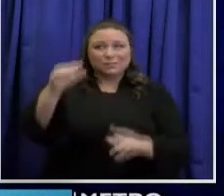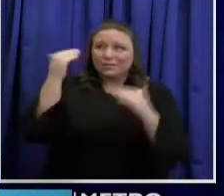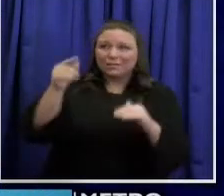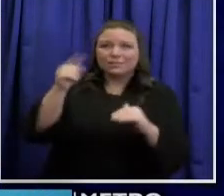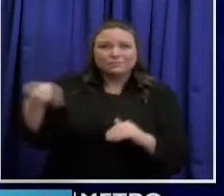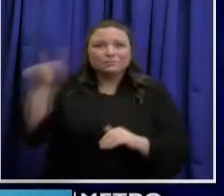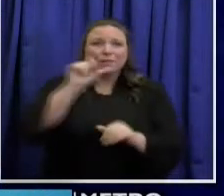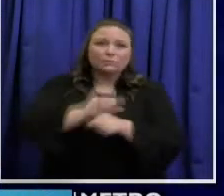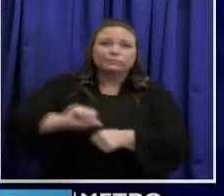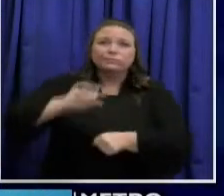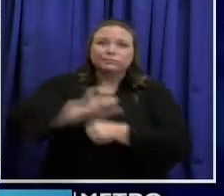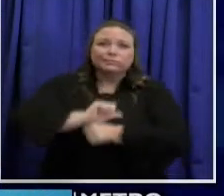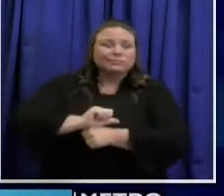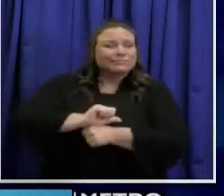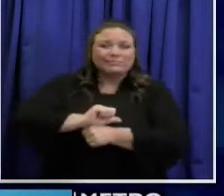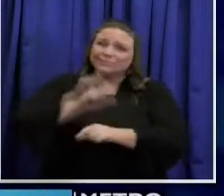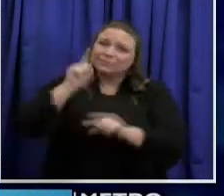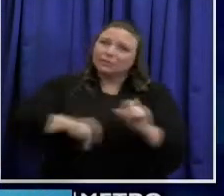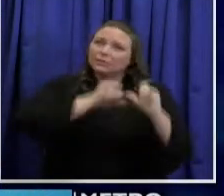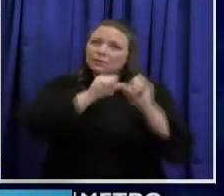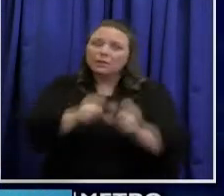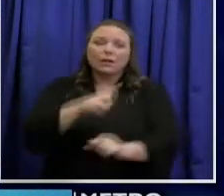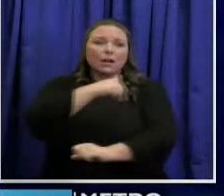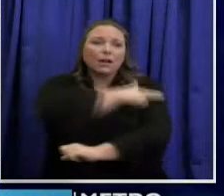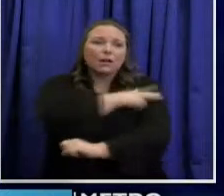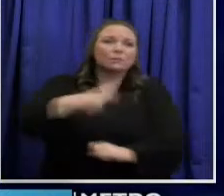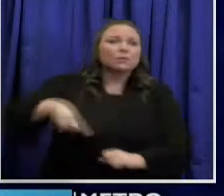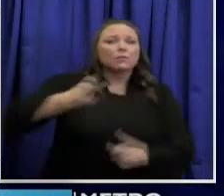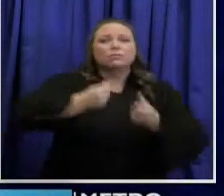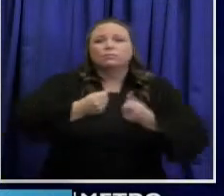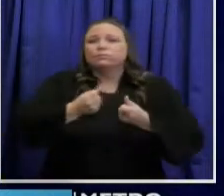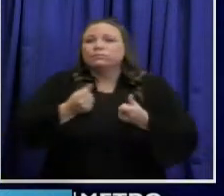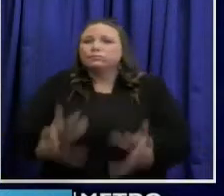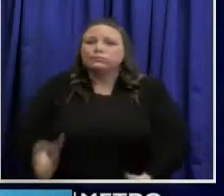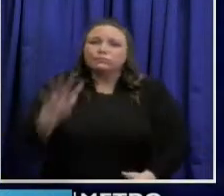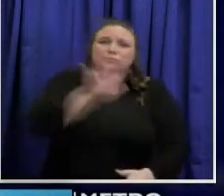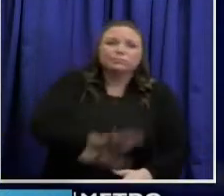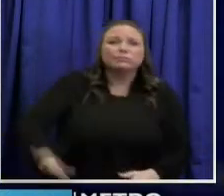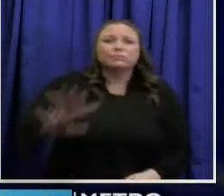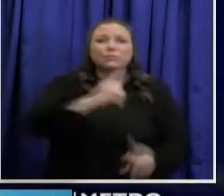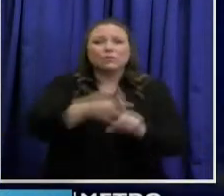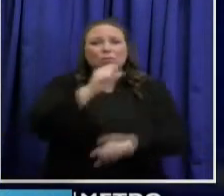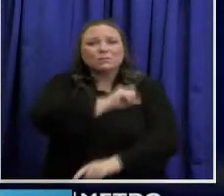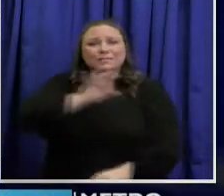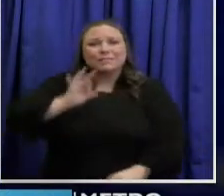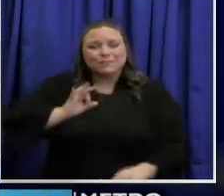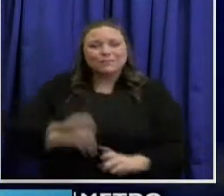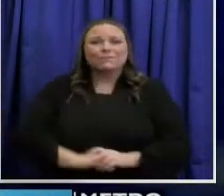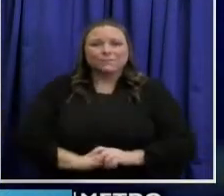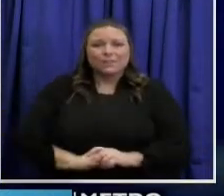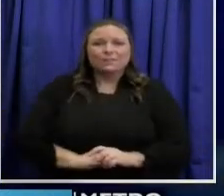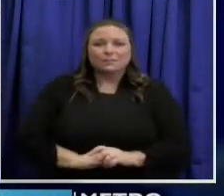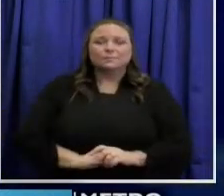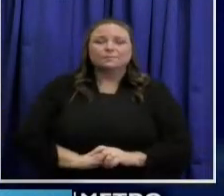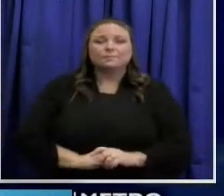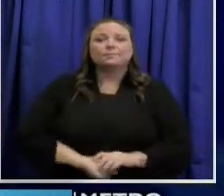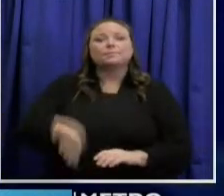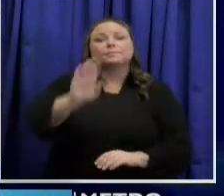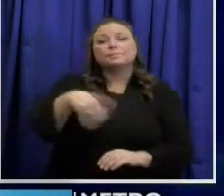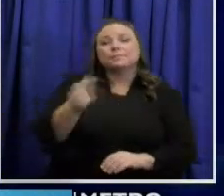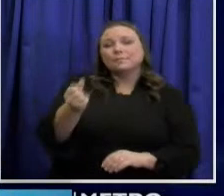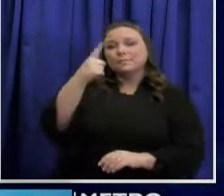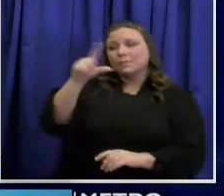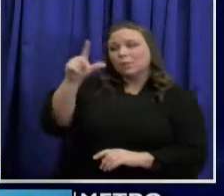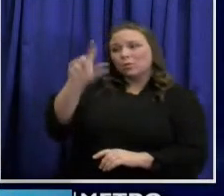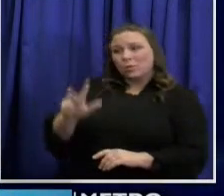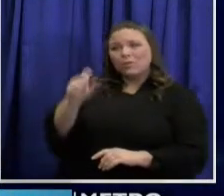can do, and hospitals across the region are nearing their exhaustion point from a staffing perspective. Now, 1/3 of